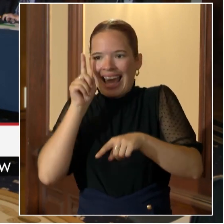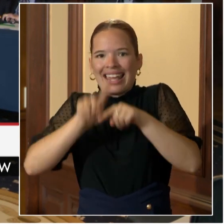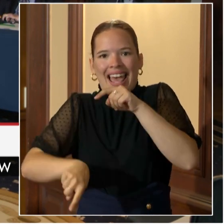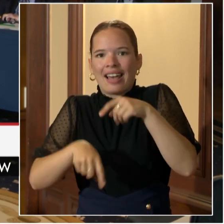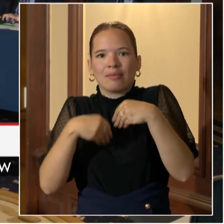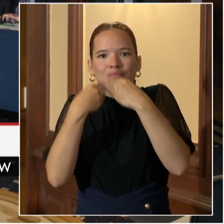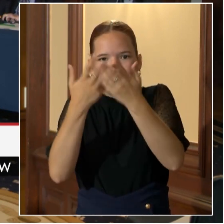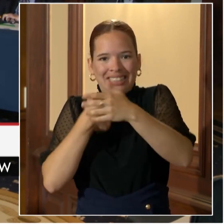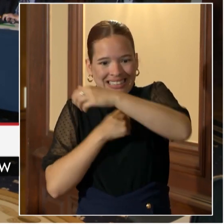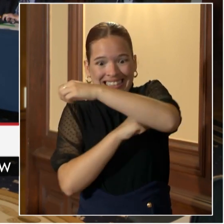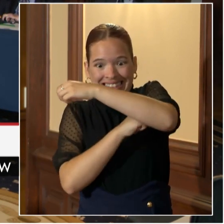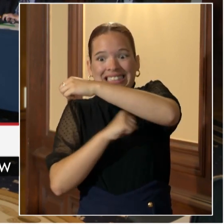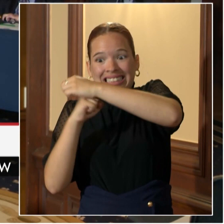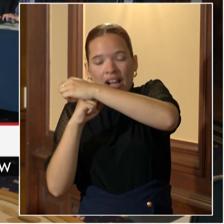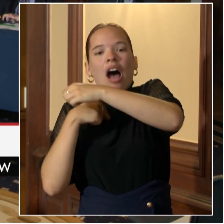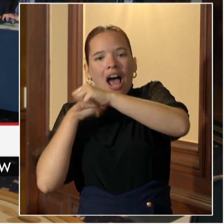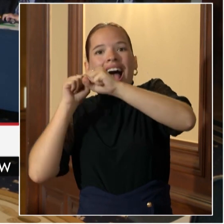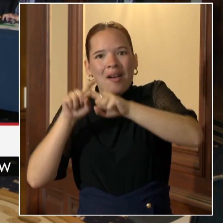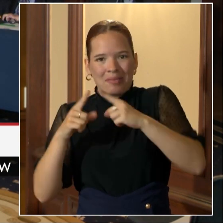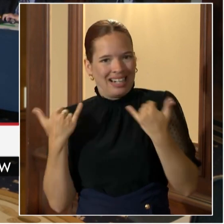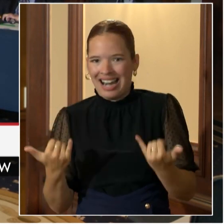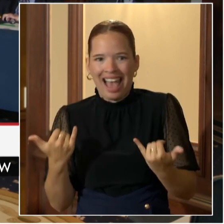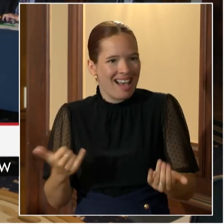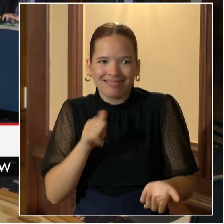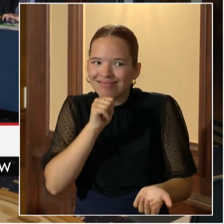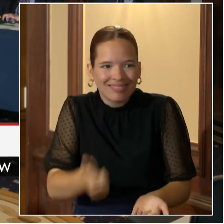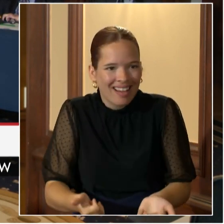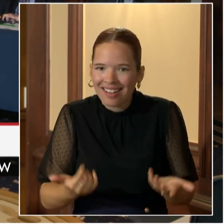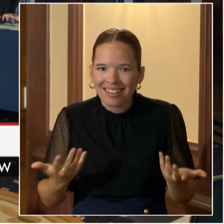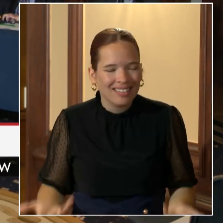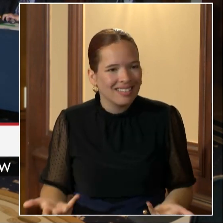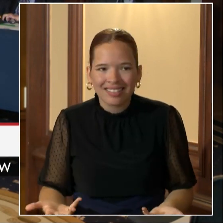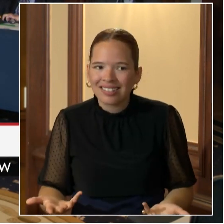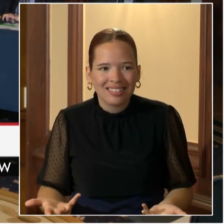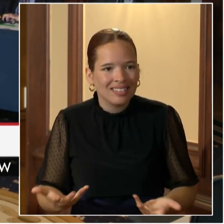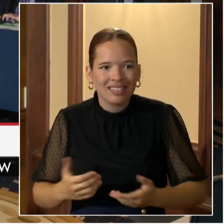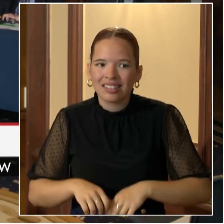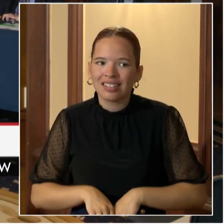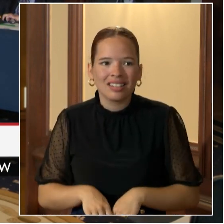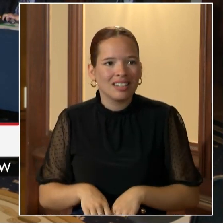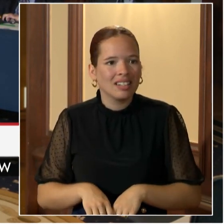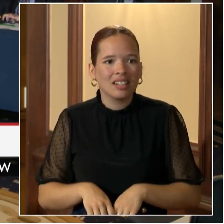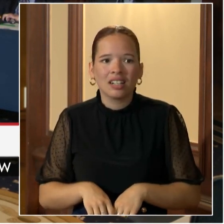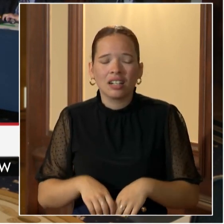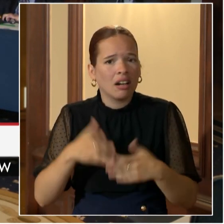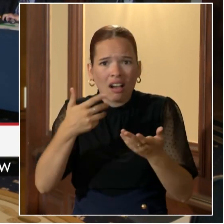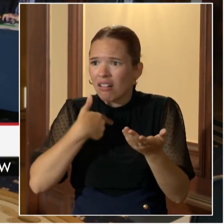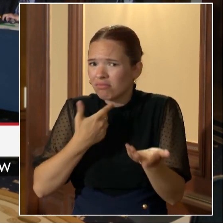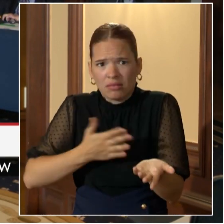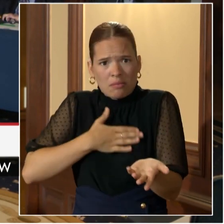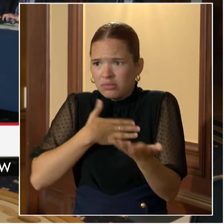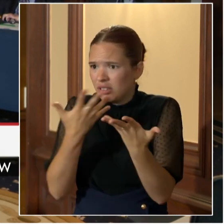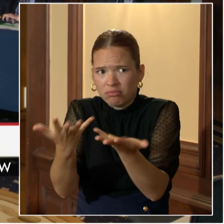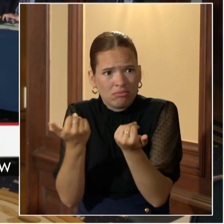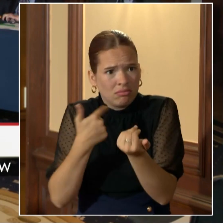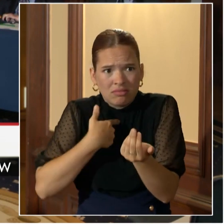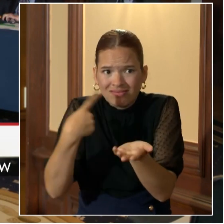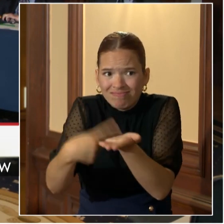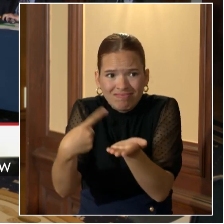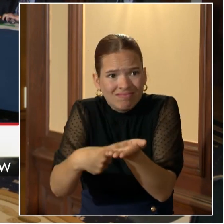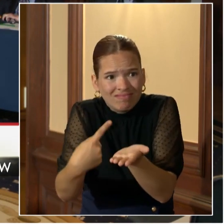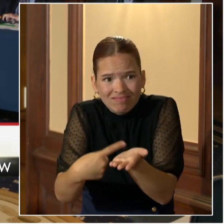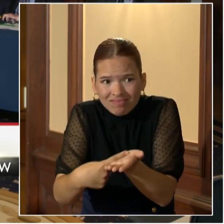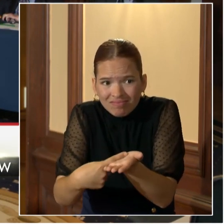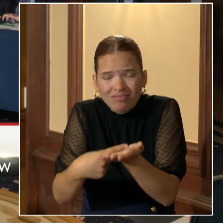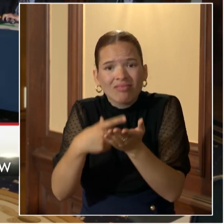we're happy to discuss personnel setting, but the legal requirement is that the commission part, the NPS, which is separate